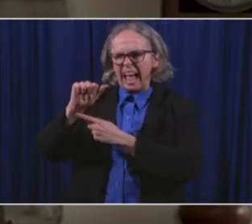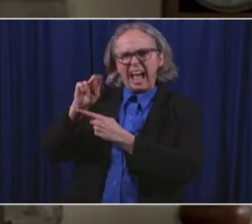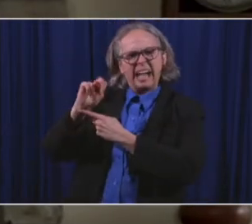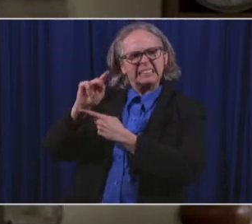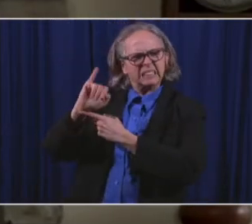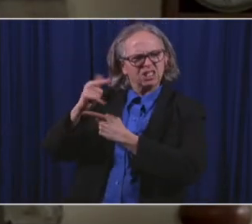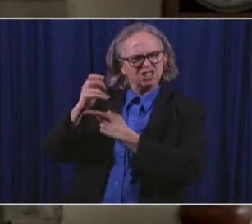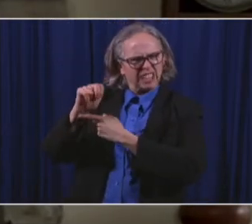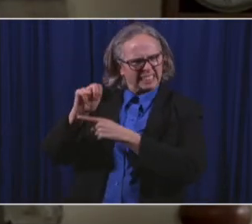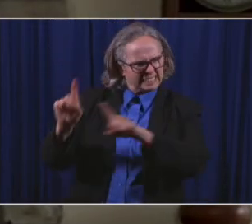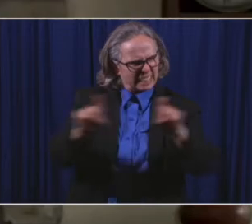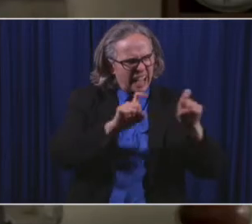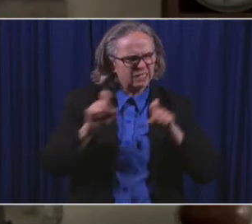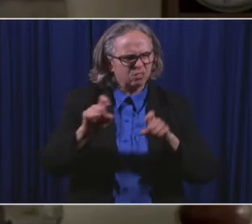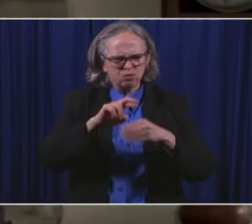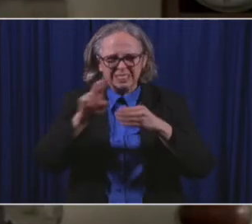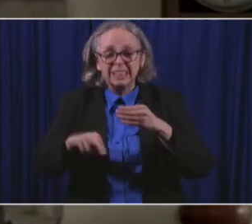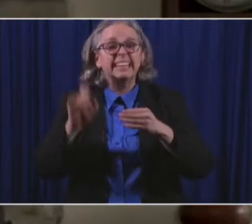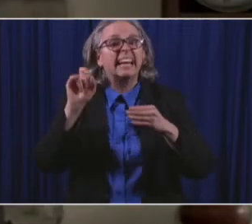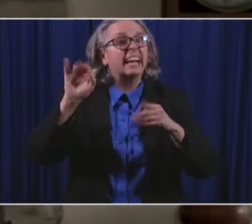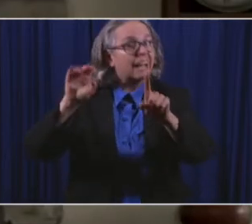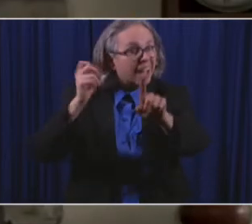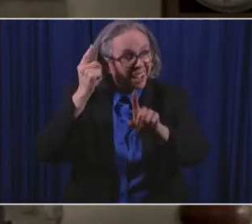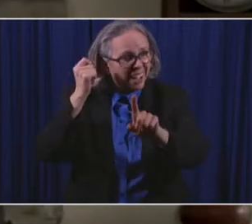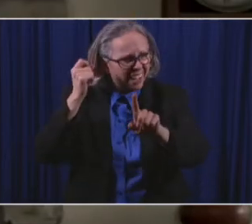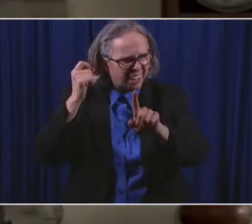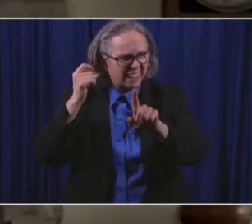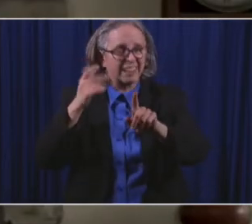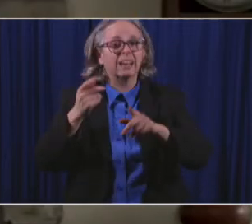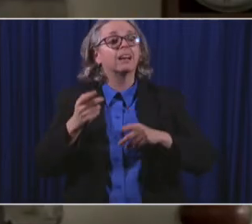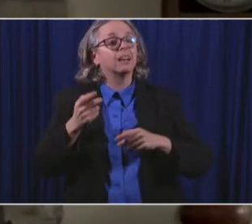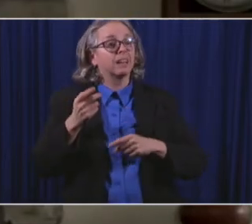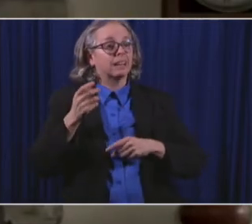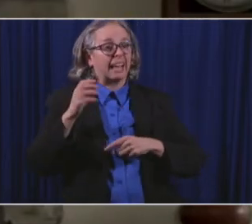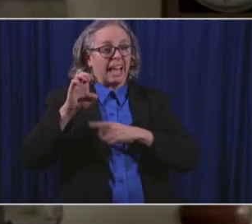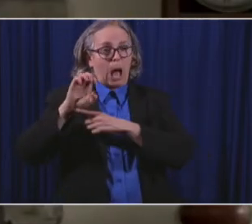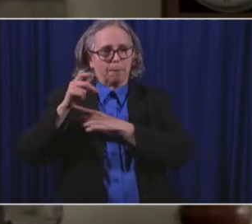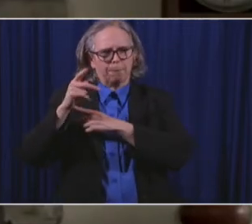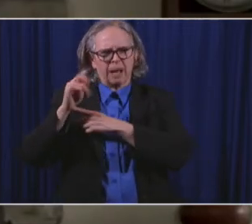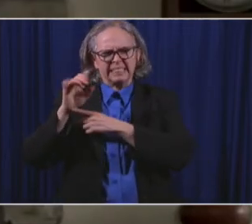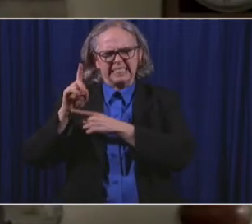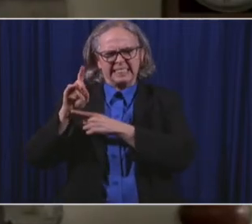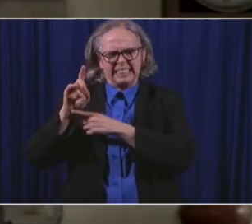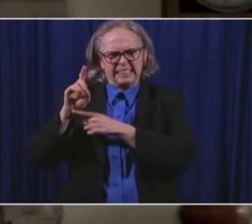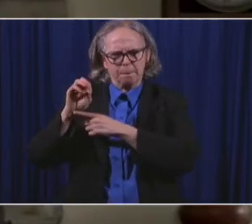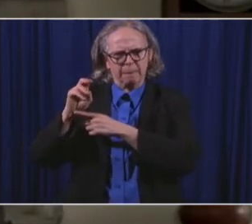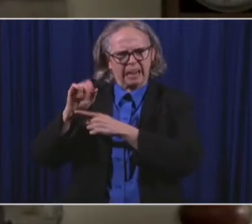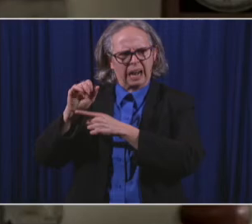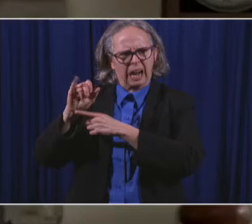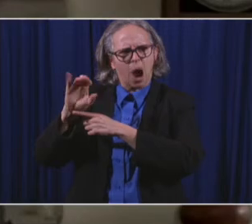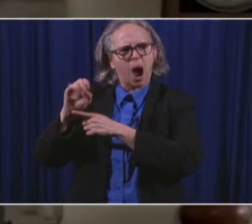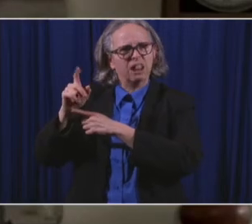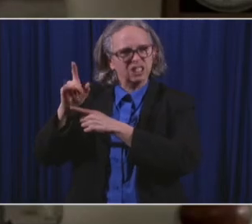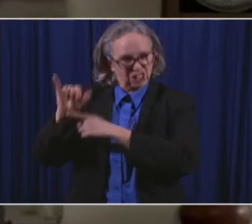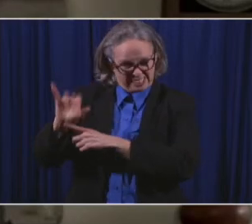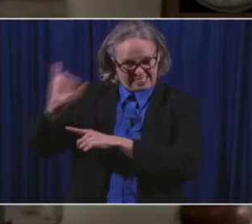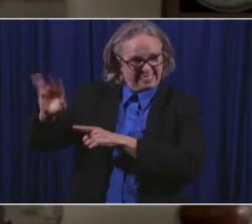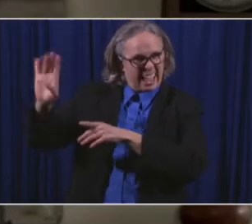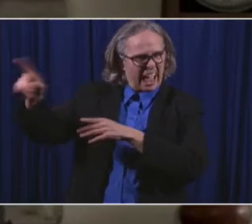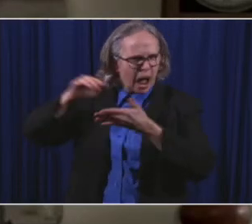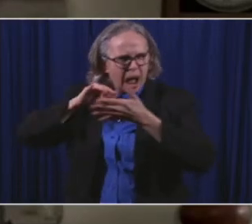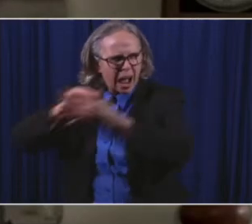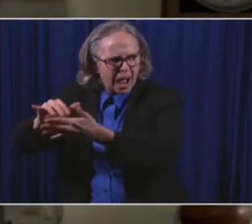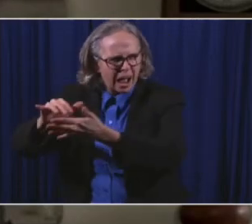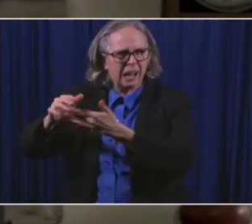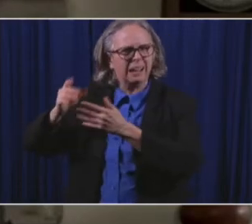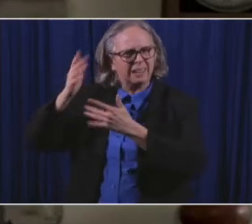an epidemiologic link. That meant if you received a positive antigen test, you also had to have a known exposure to